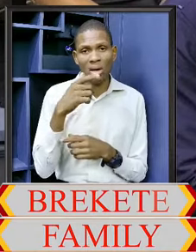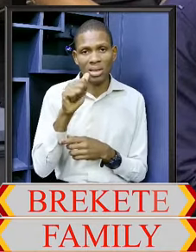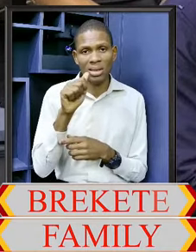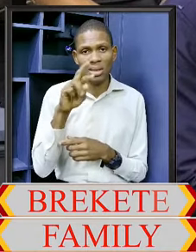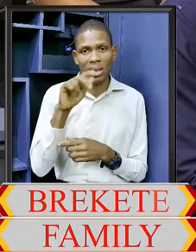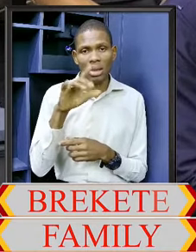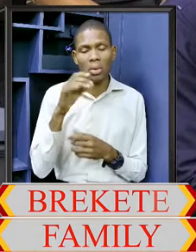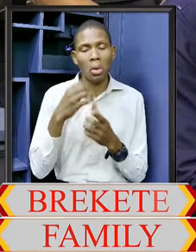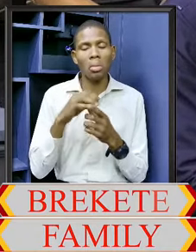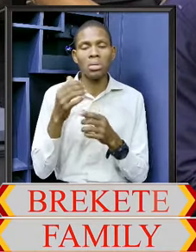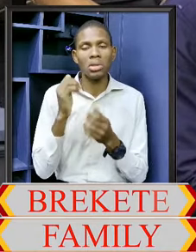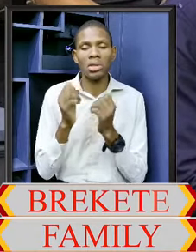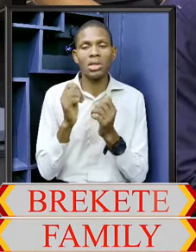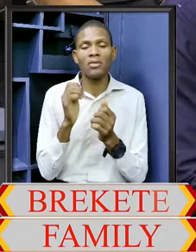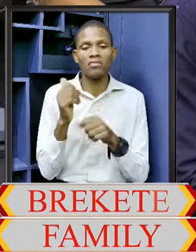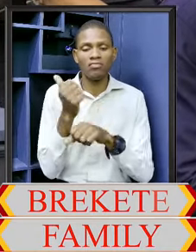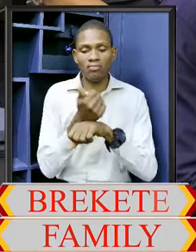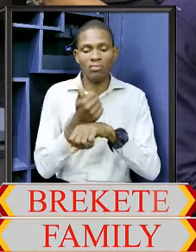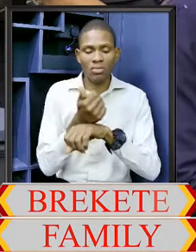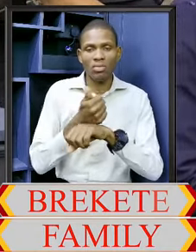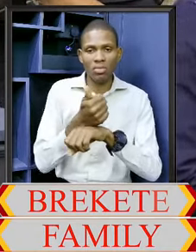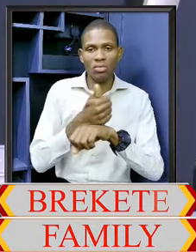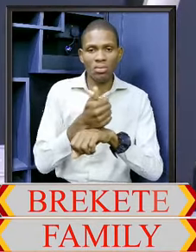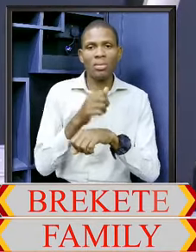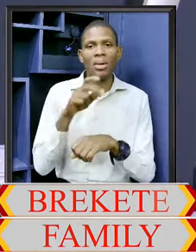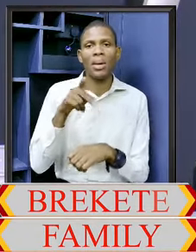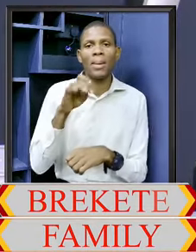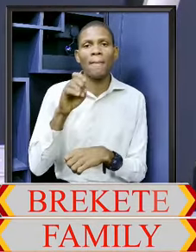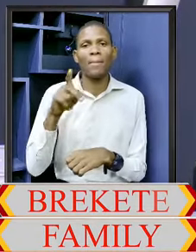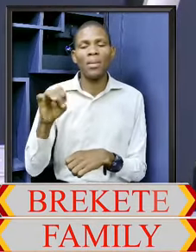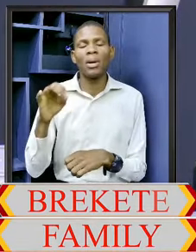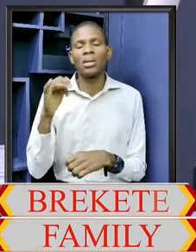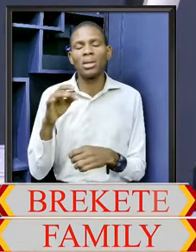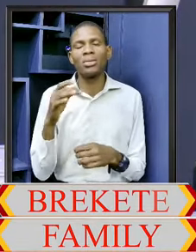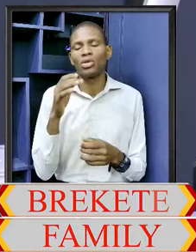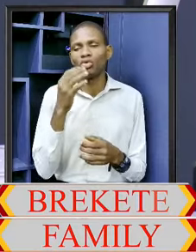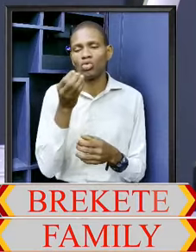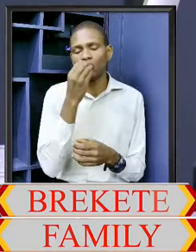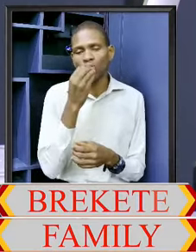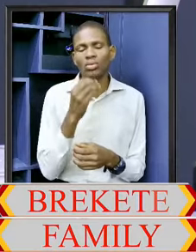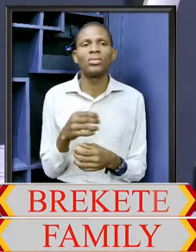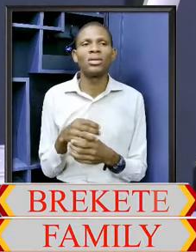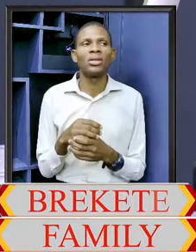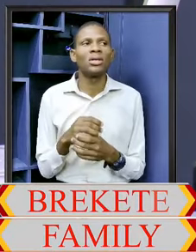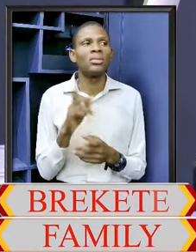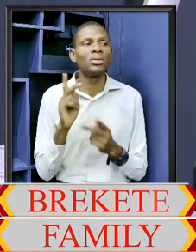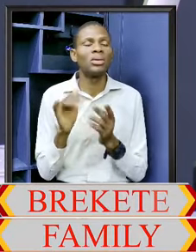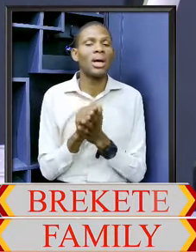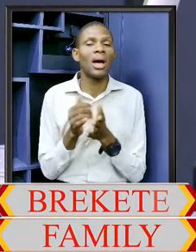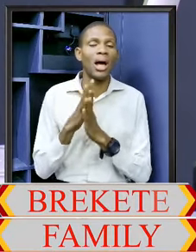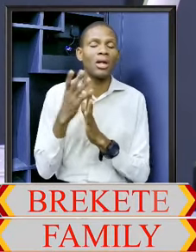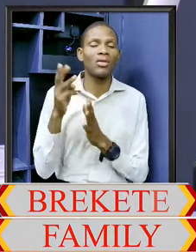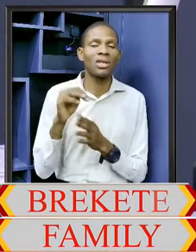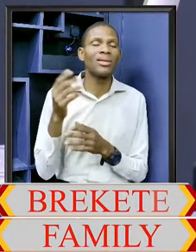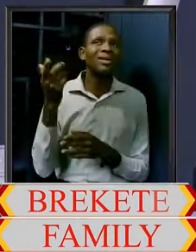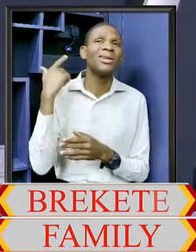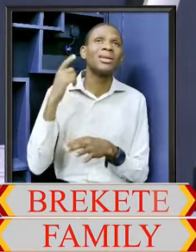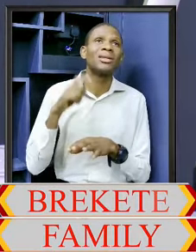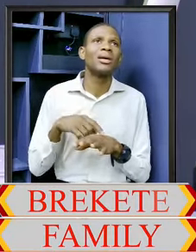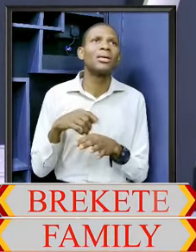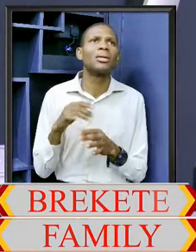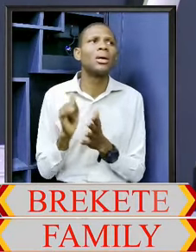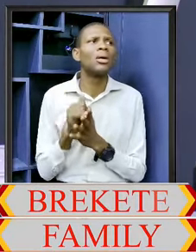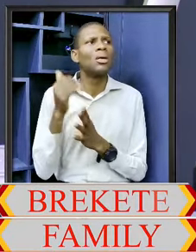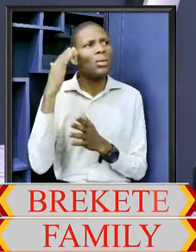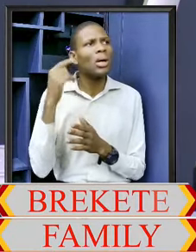na pepe, then go chop them today by themselves. So they don't come today. People waving, they ask for them the other day, say, ah, why we